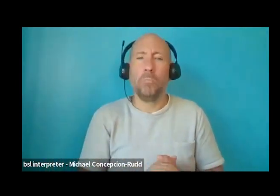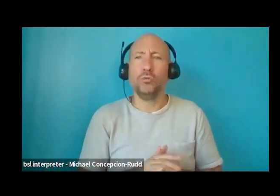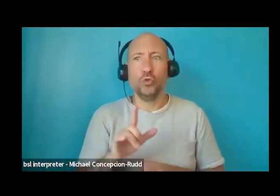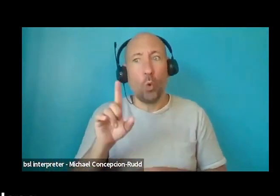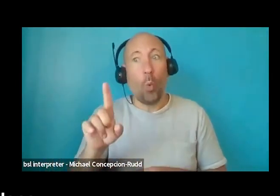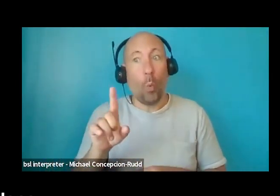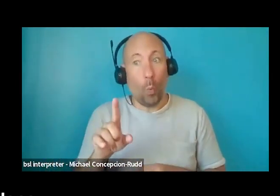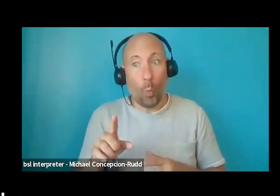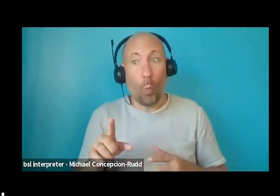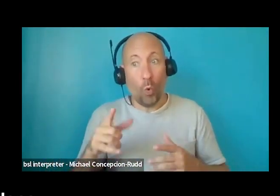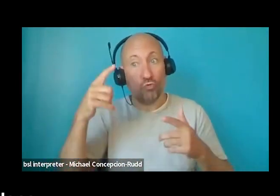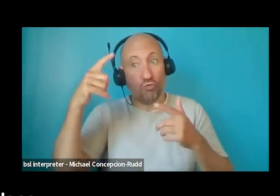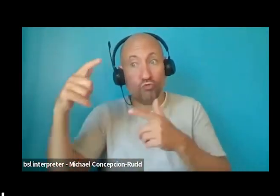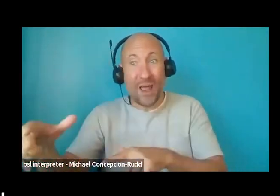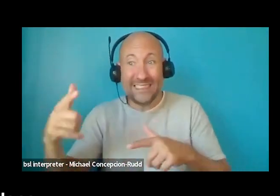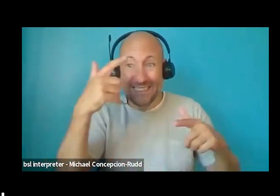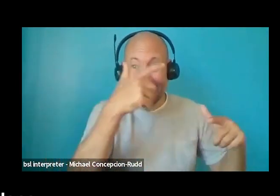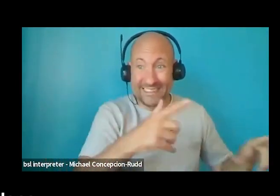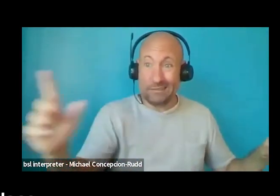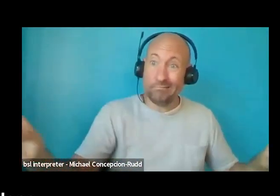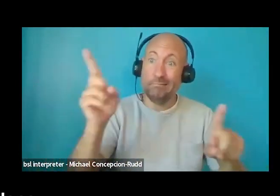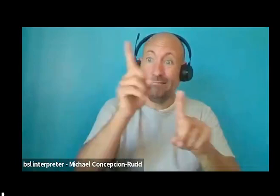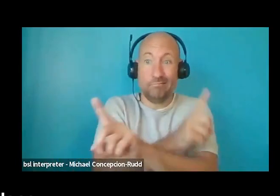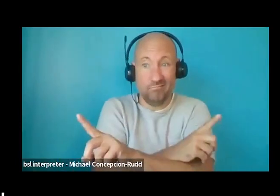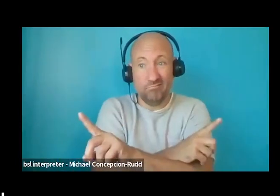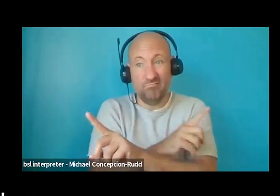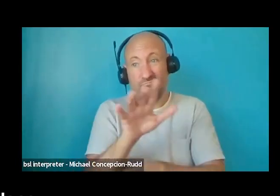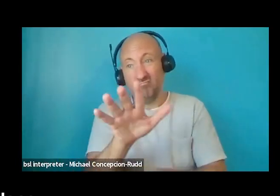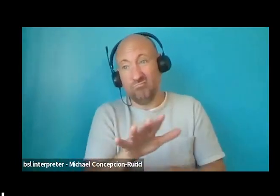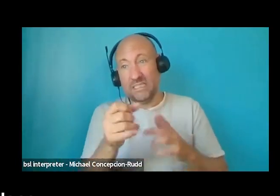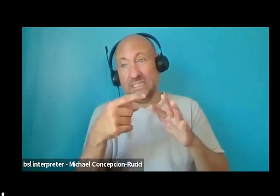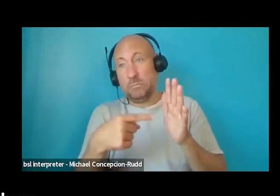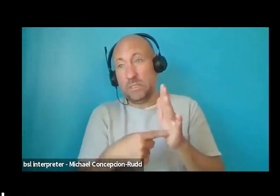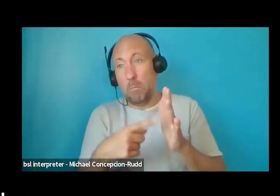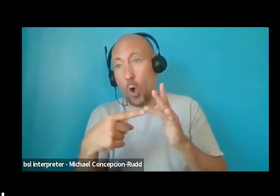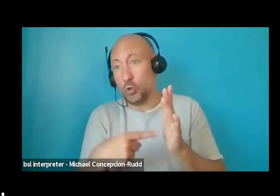reiterate, the residencies should be taking place in September,